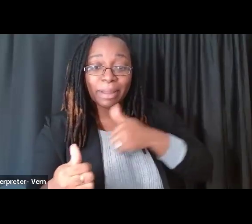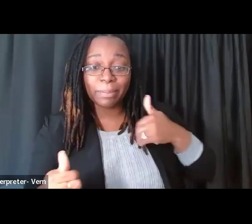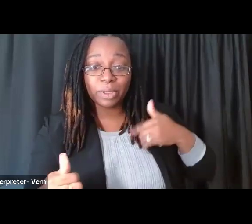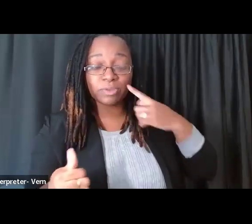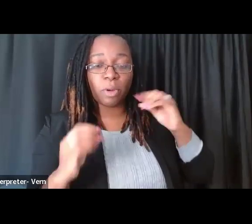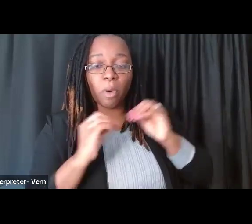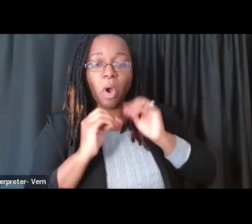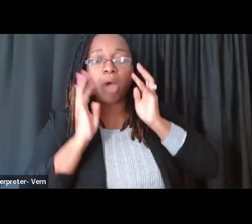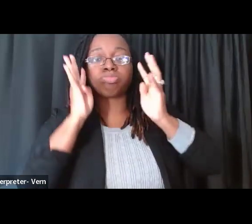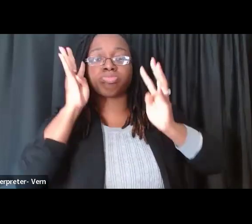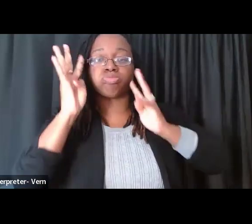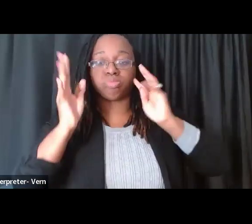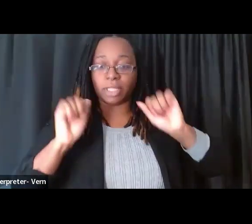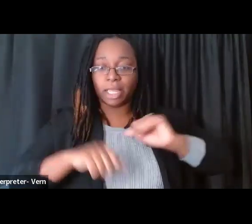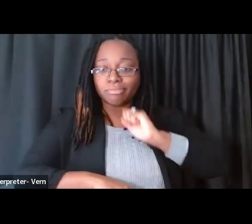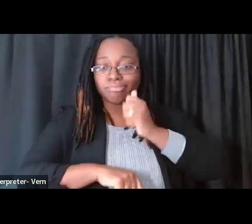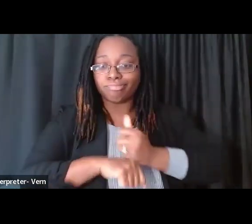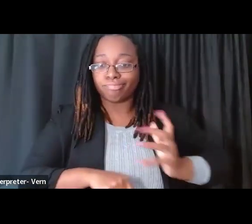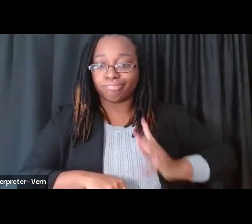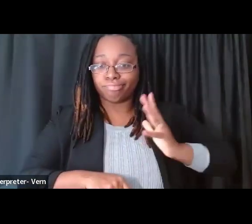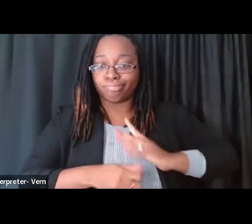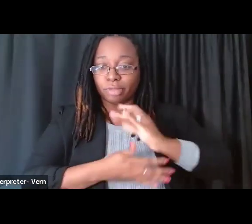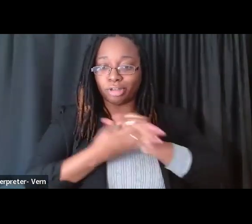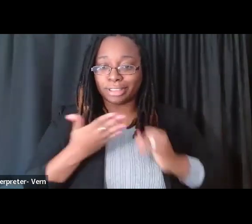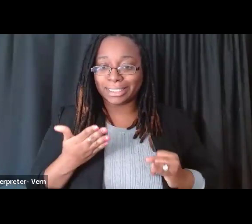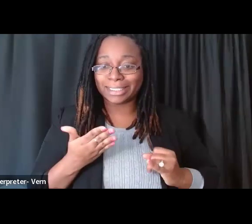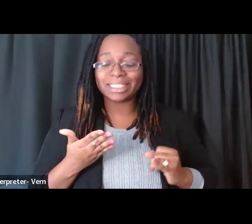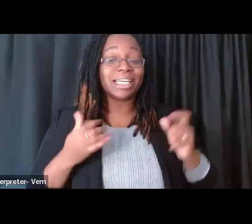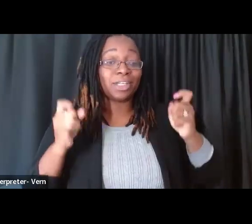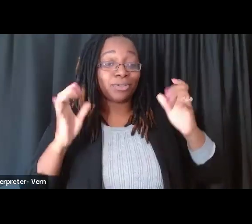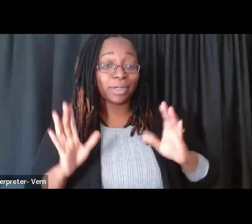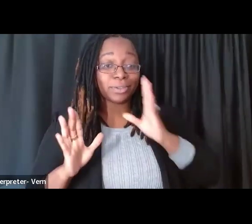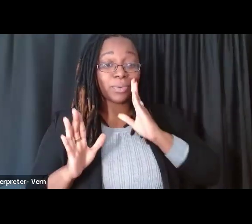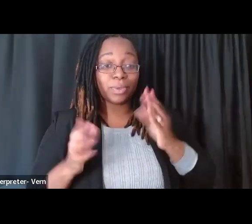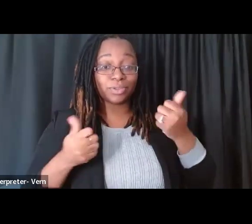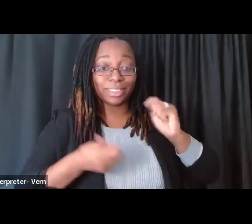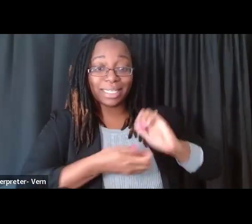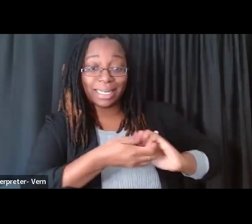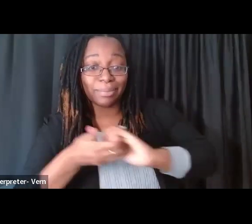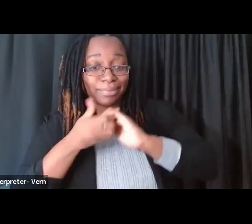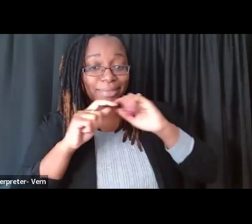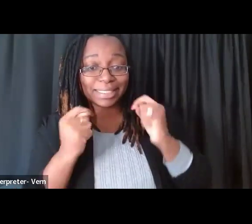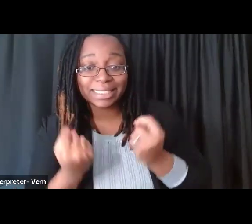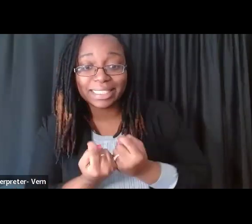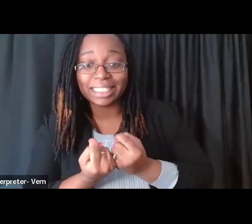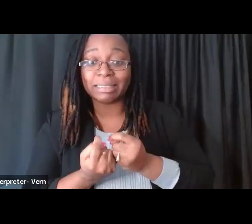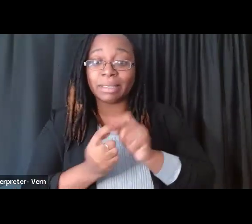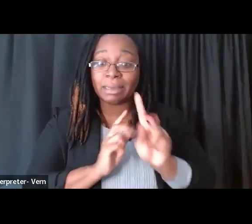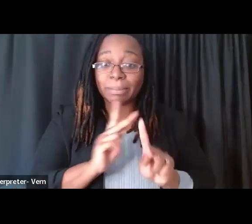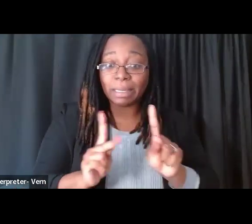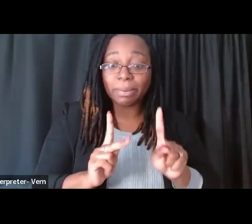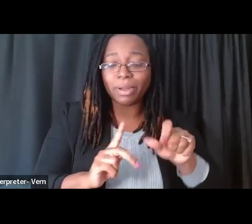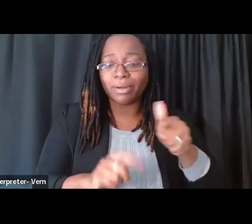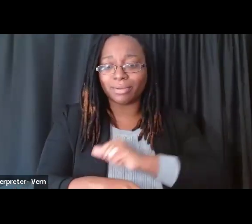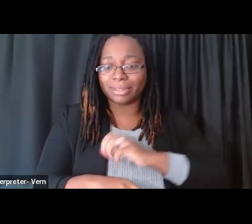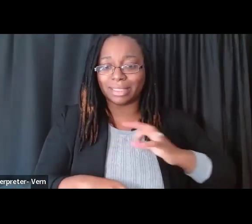director thereby collaborates with a team of creative individuals and other staff to coordinate research and work on all the aspects